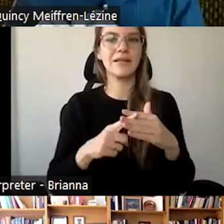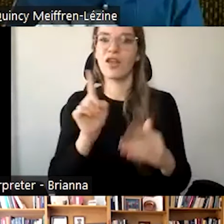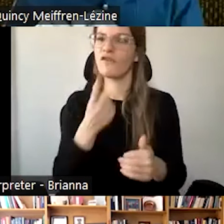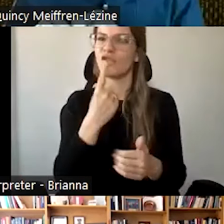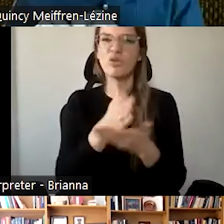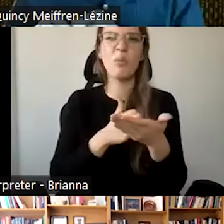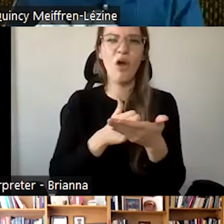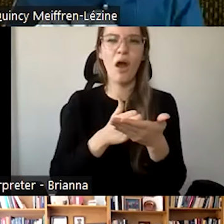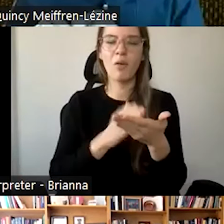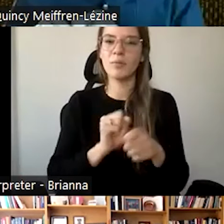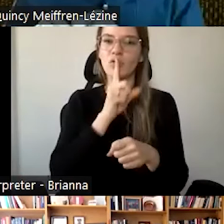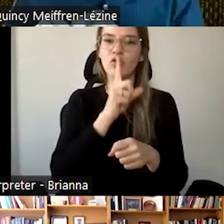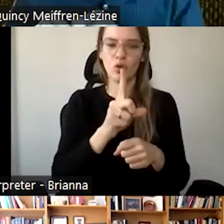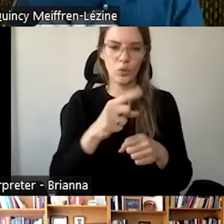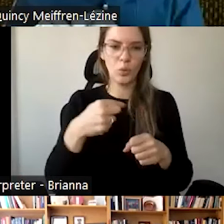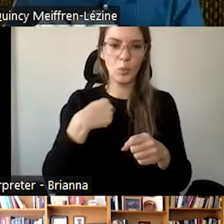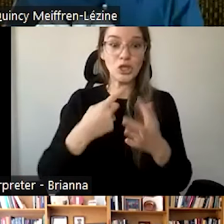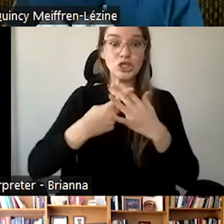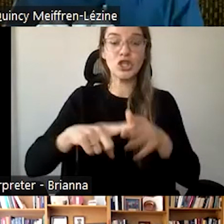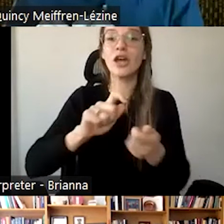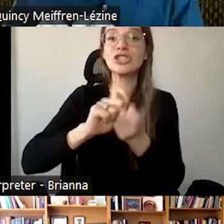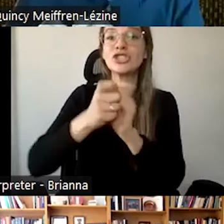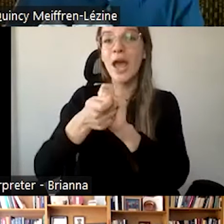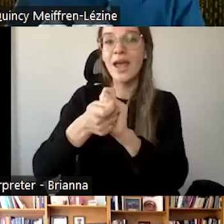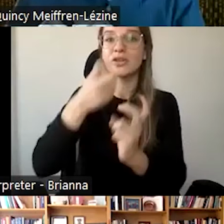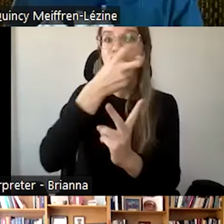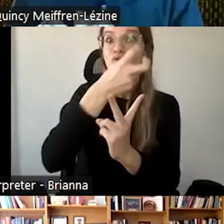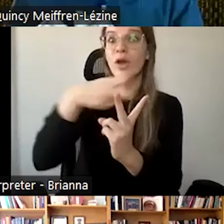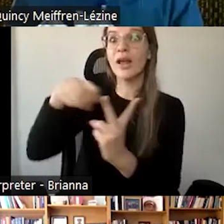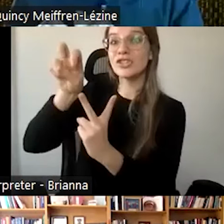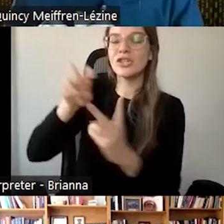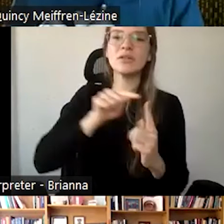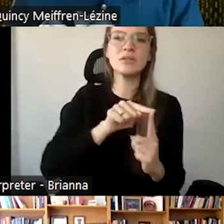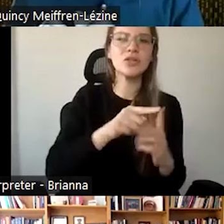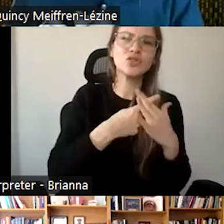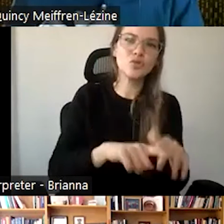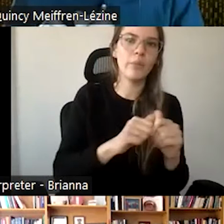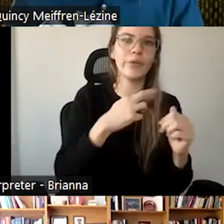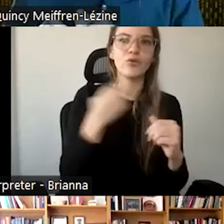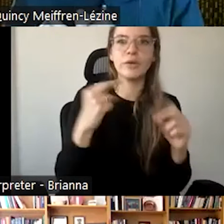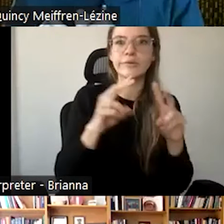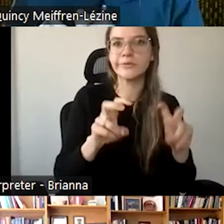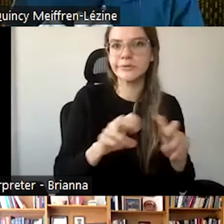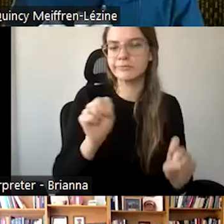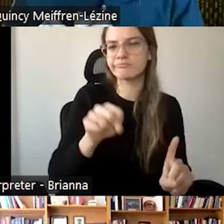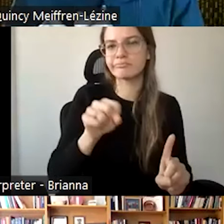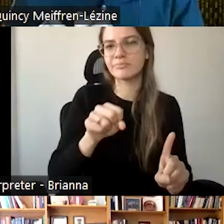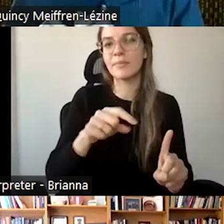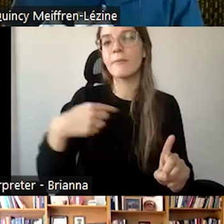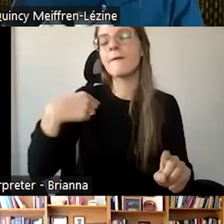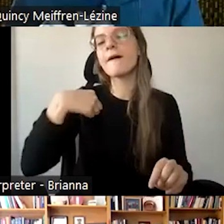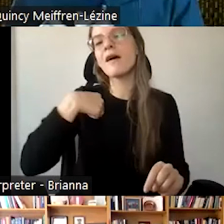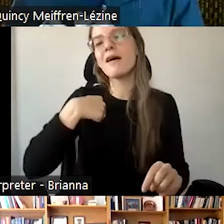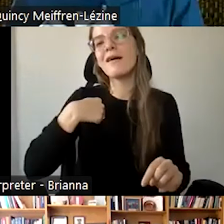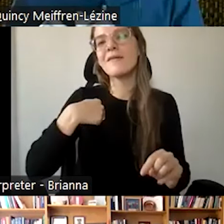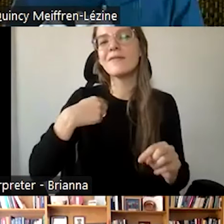have for making that change, that transition, that turning point. But I've tried to